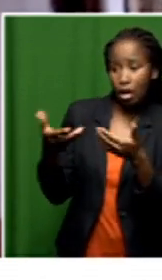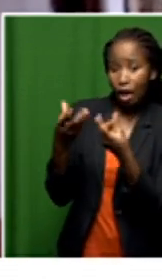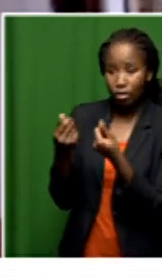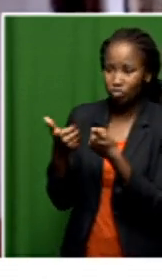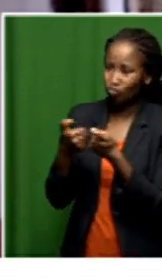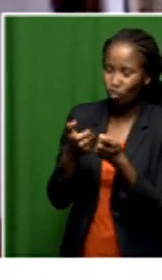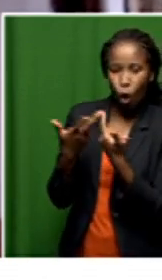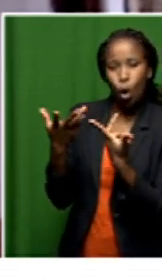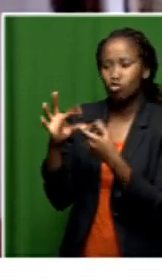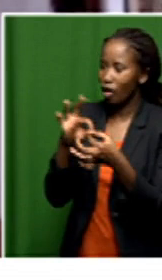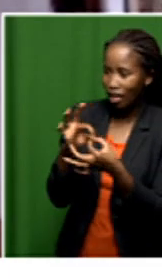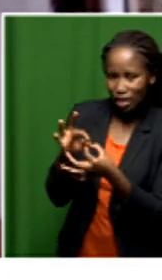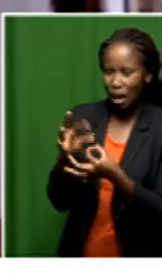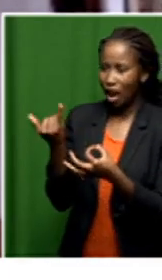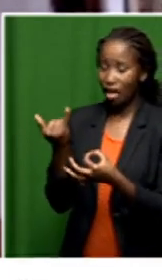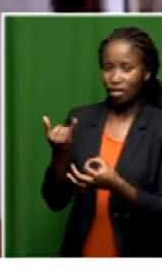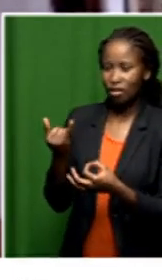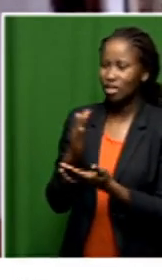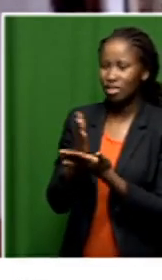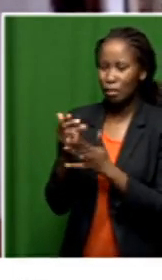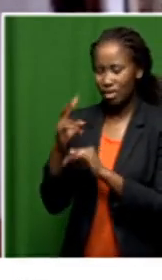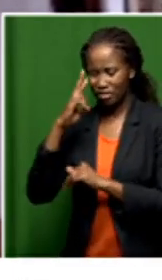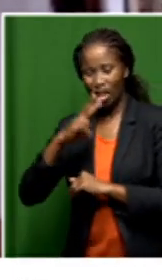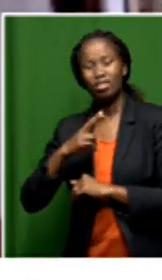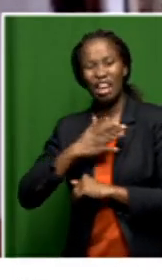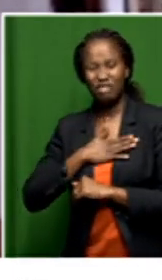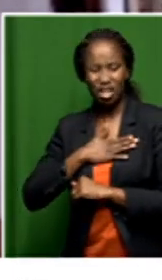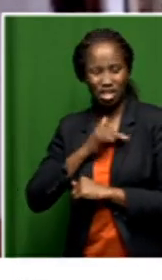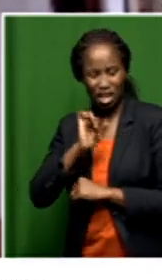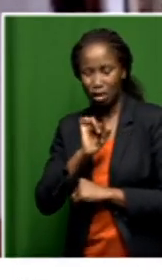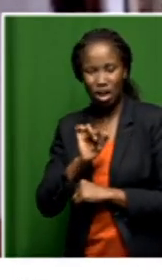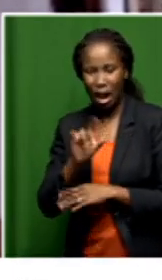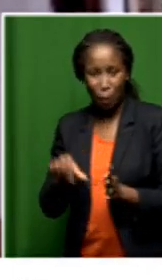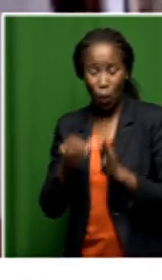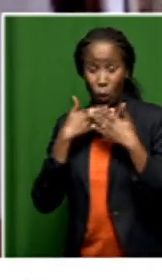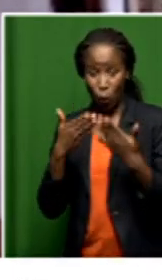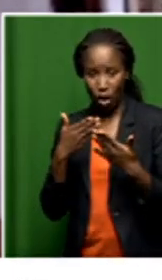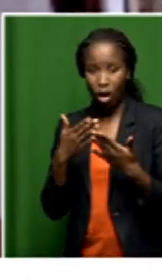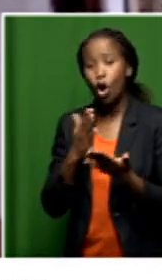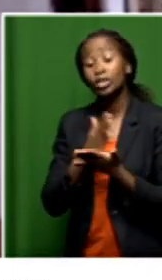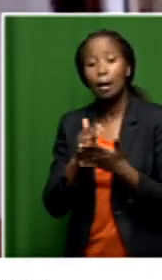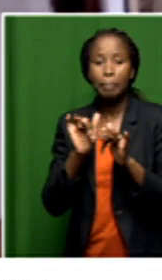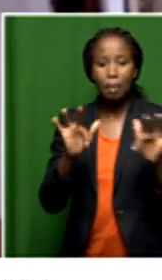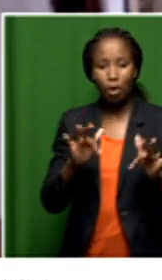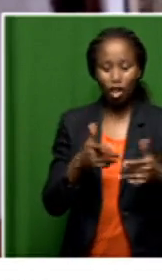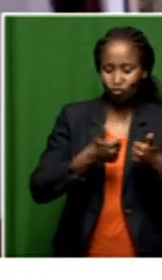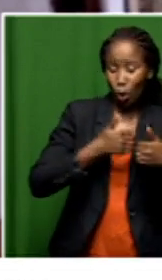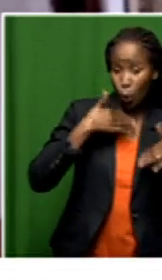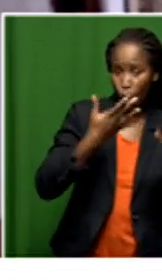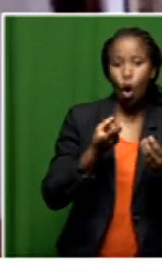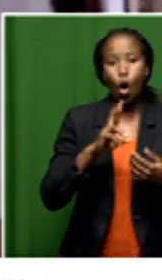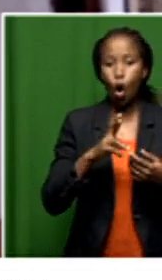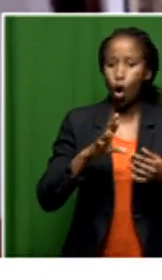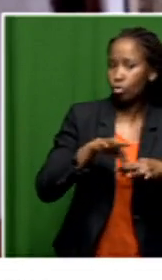your feelings are valid and your feelings are just as important as the other person that you're with in a relationship. And it's for people who are single, to enjoy their time single and